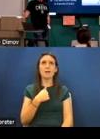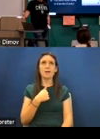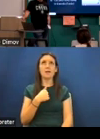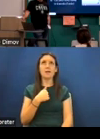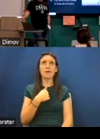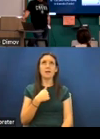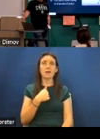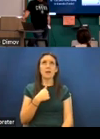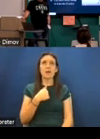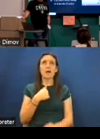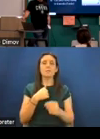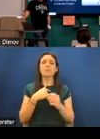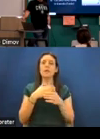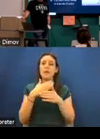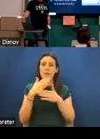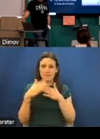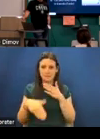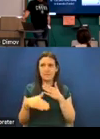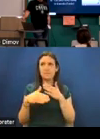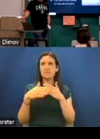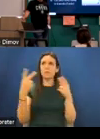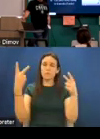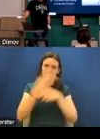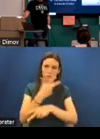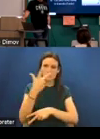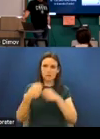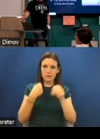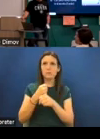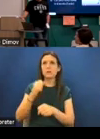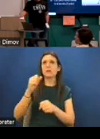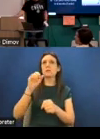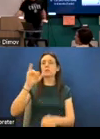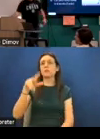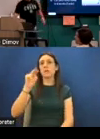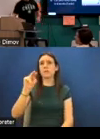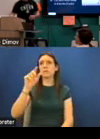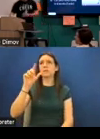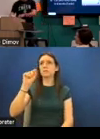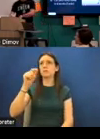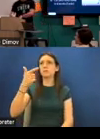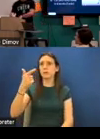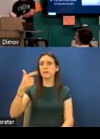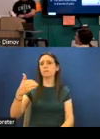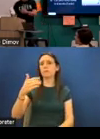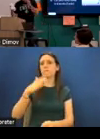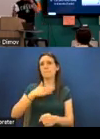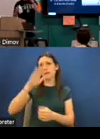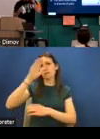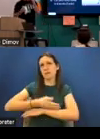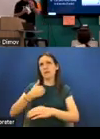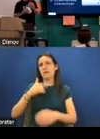will be the hardest 3 years of my life. I hope I never have to live it again. In January of 21, my son was diagnosed with leukemia.